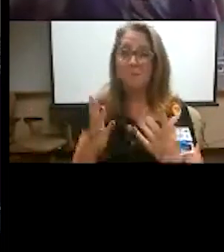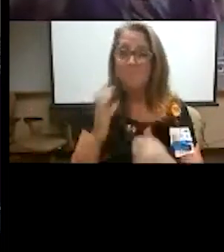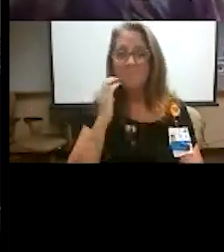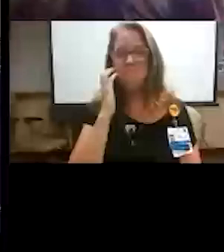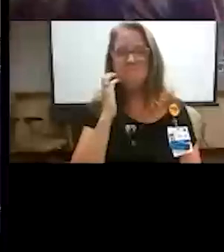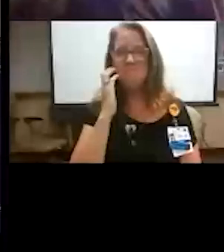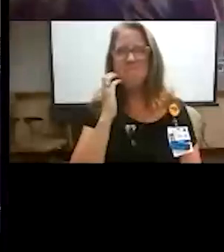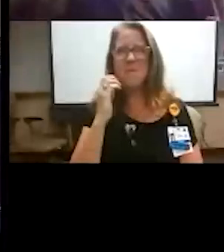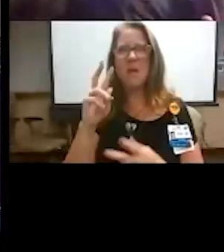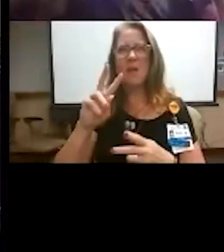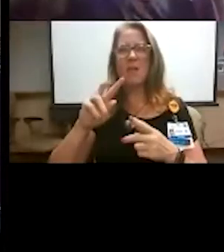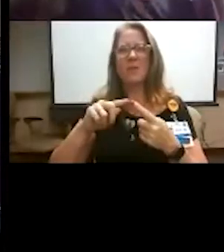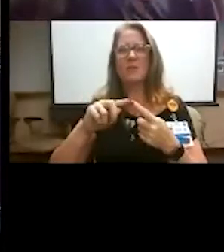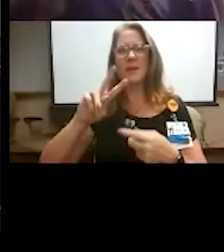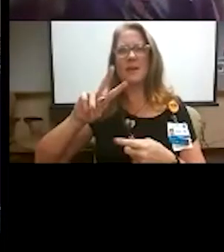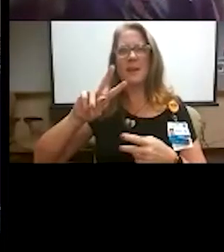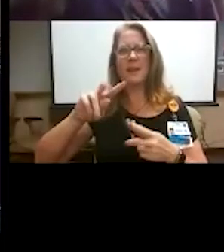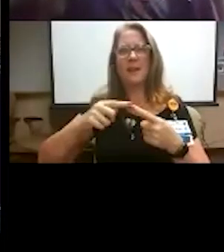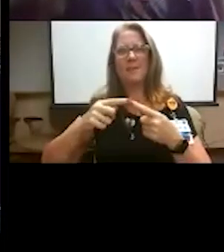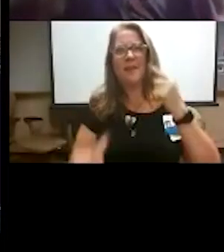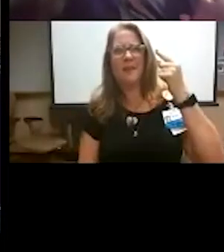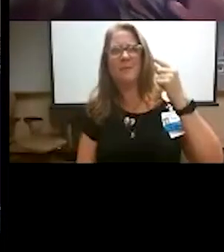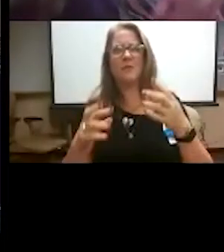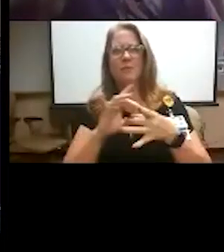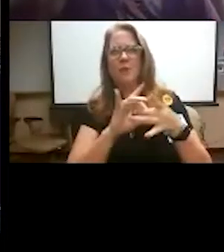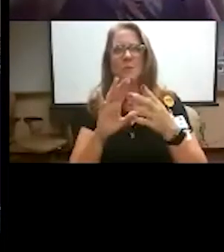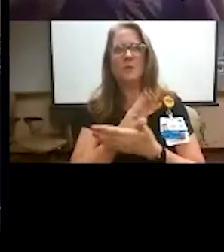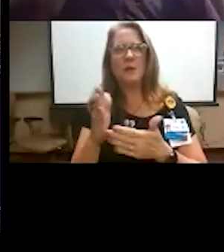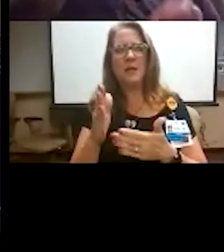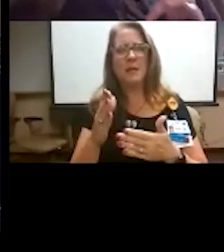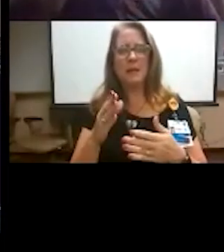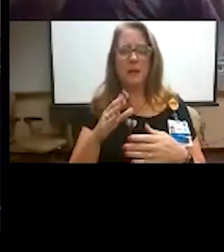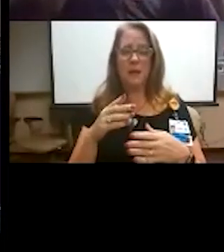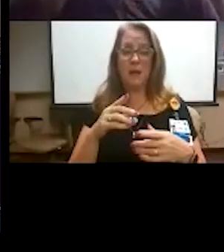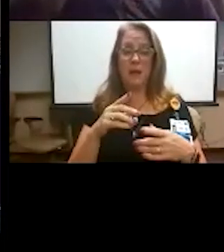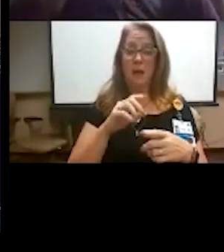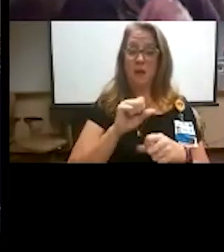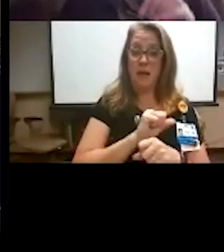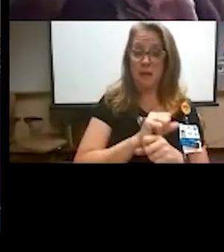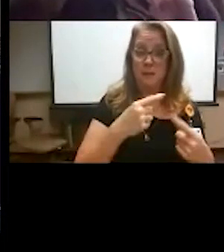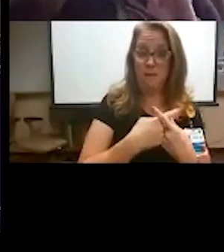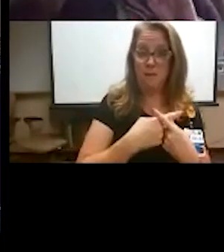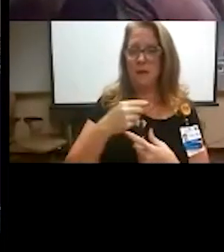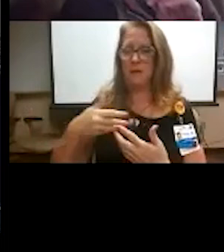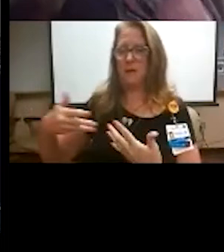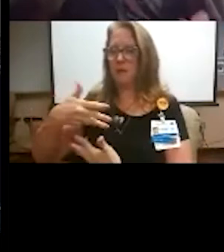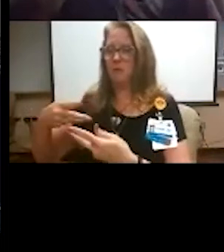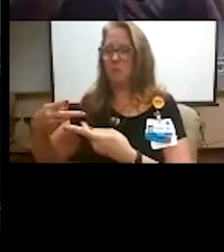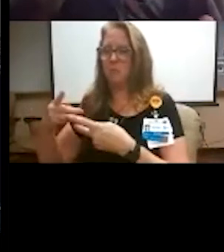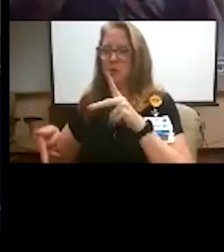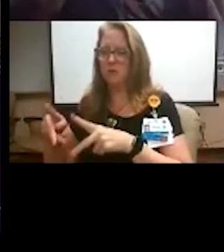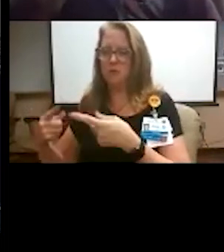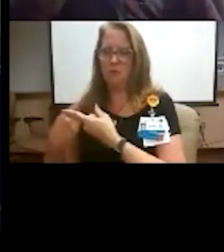an inverse relationship between interpersonal conflict and task conflict, meaning if there's a